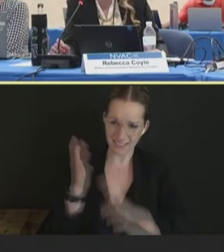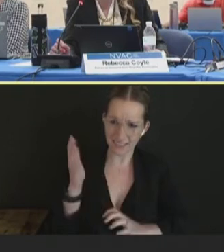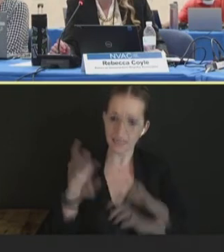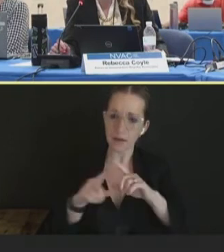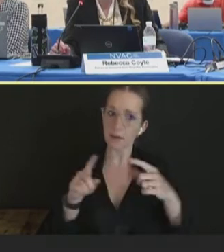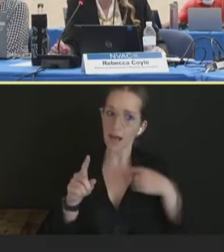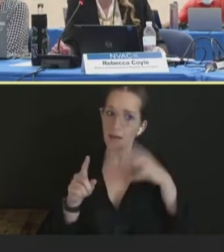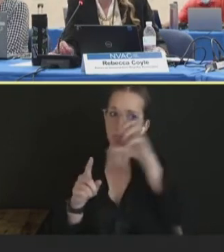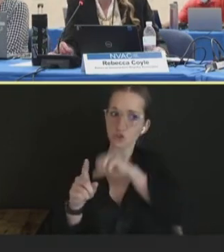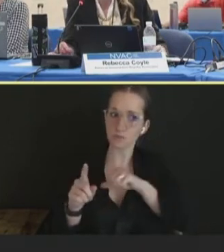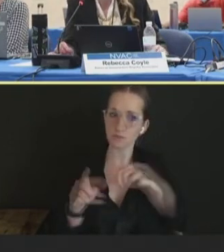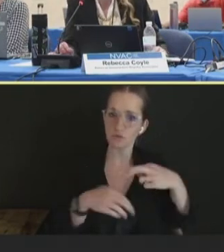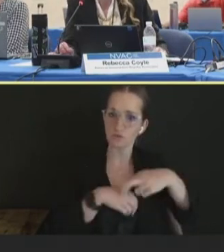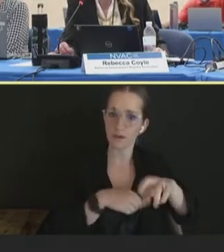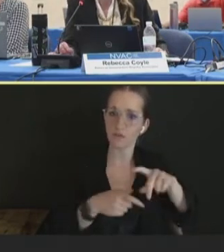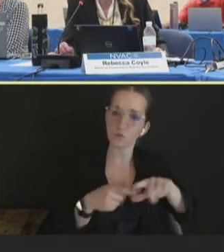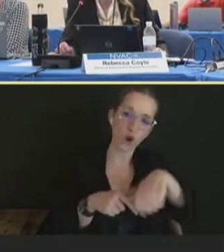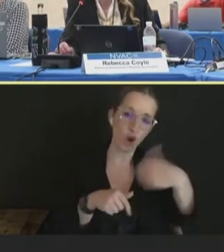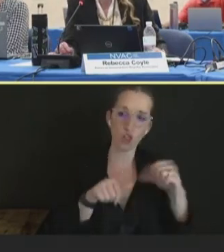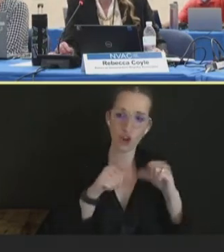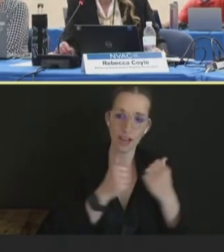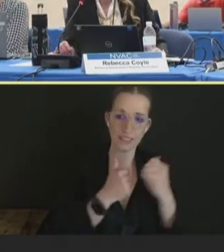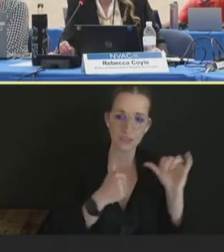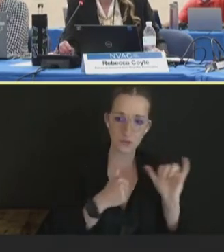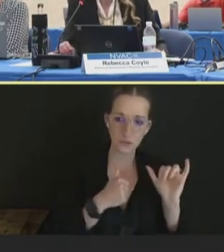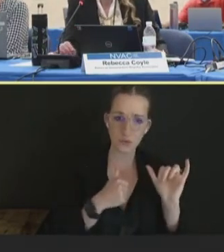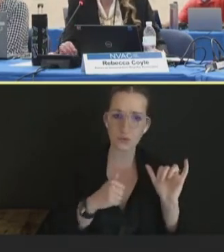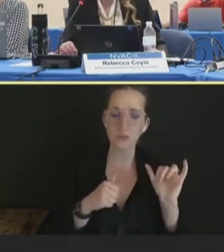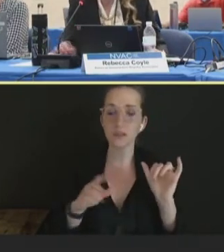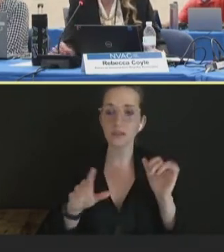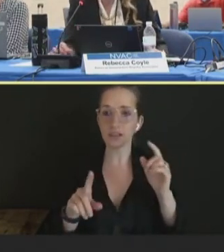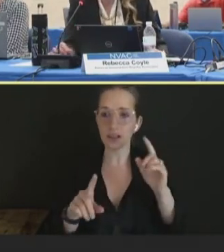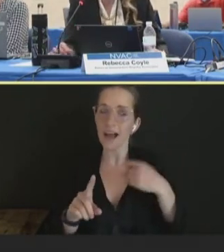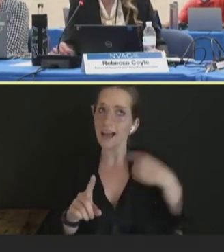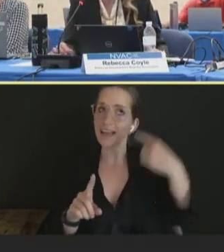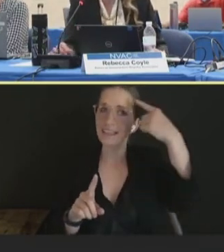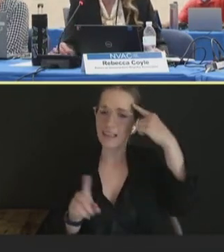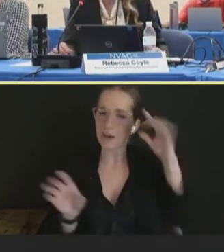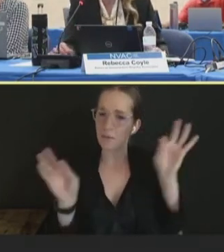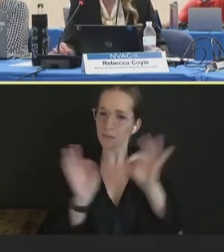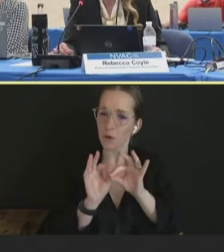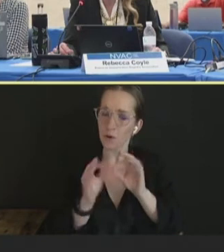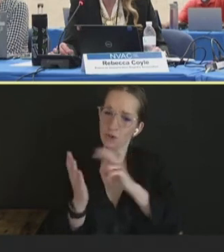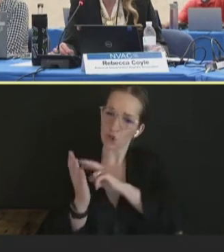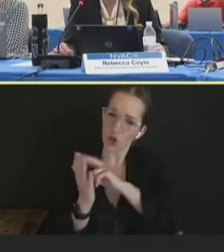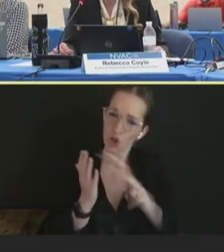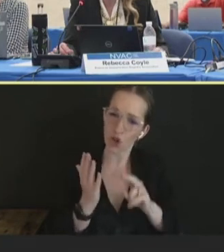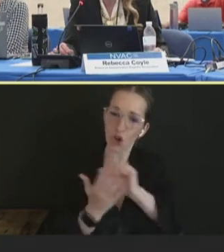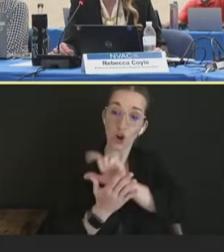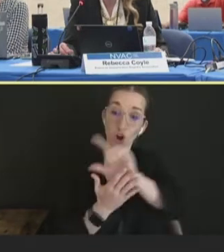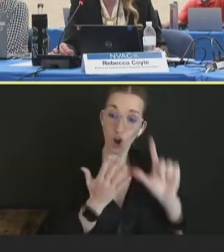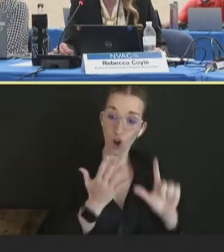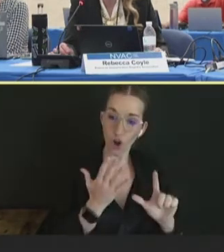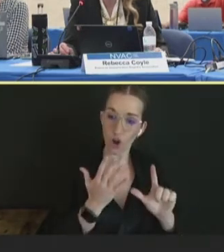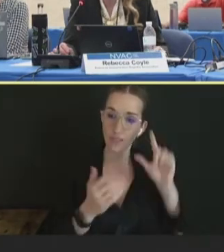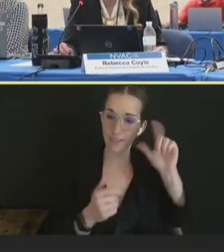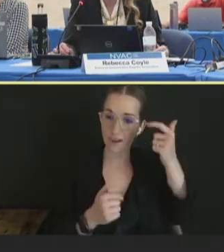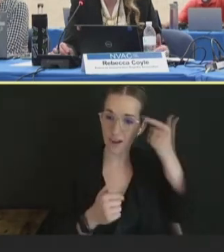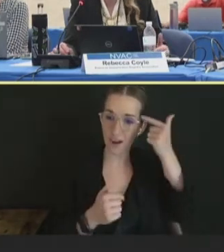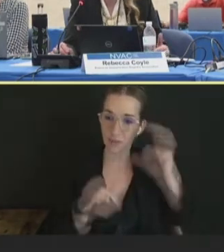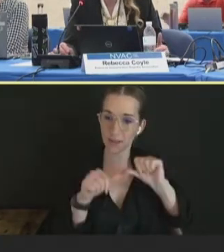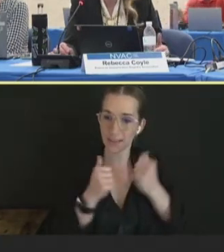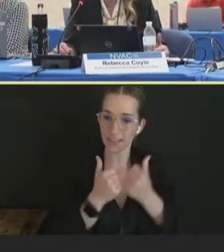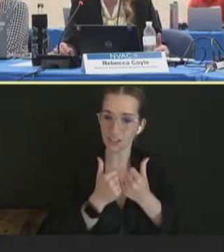certainly warrants the looking across all of the government agencies, because I think the pandemic has shown that